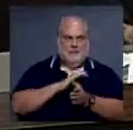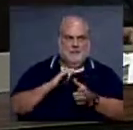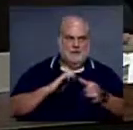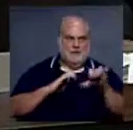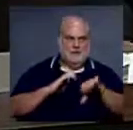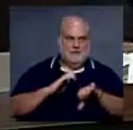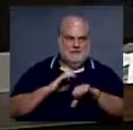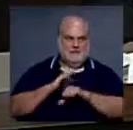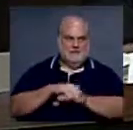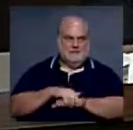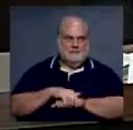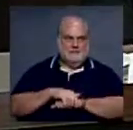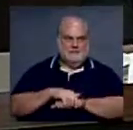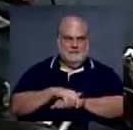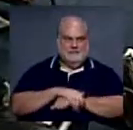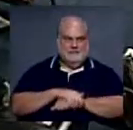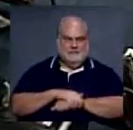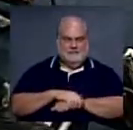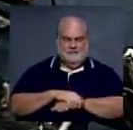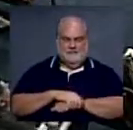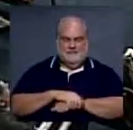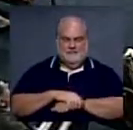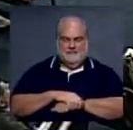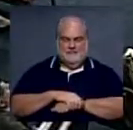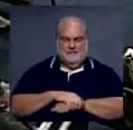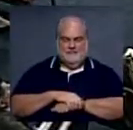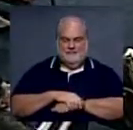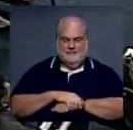Okay, I'm ready to vote. Well,